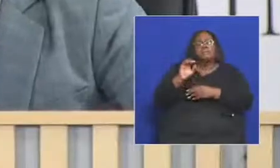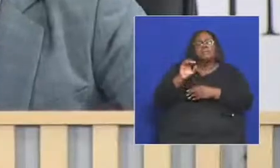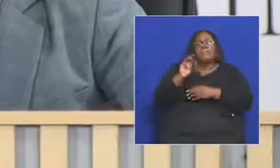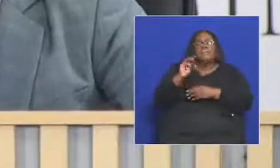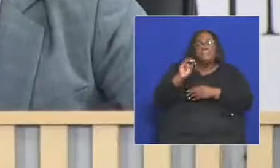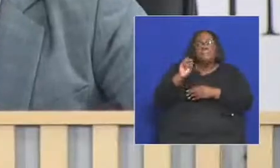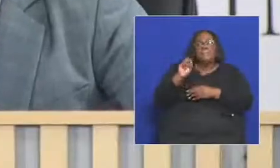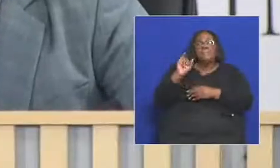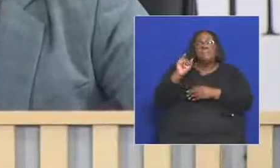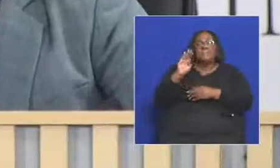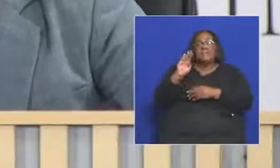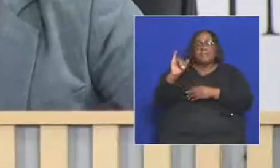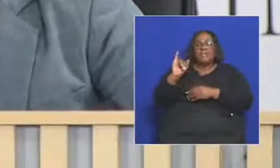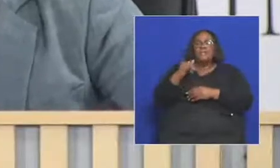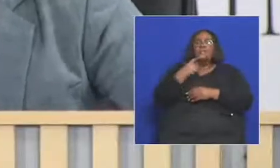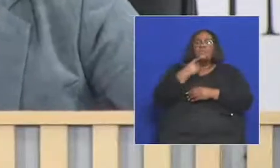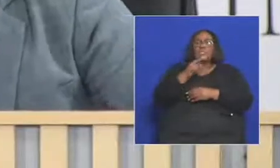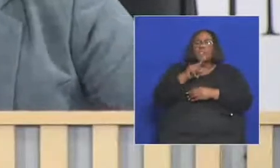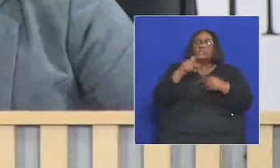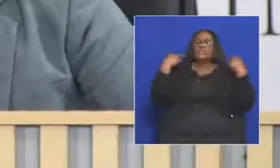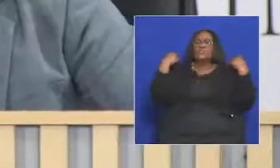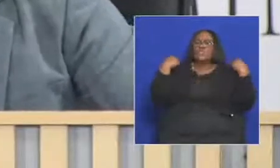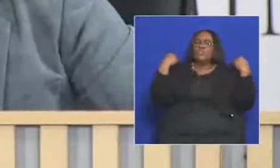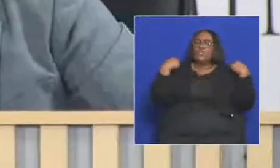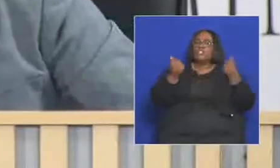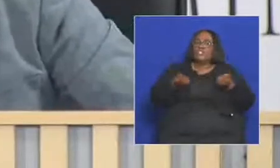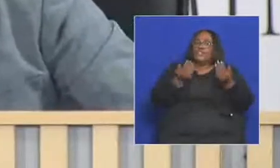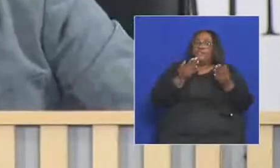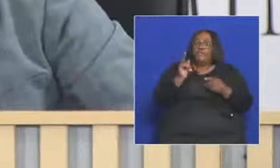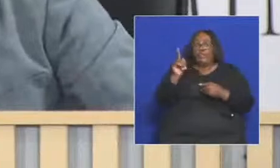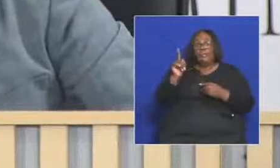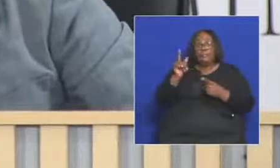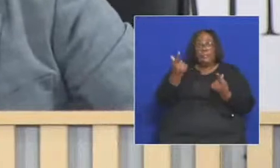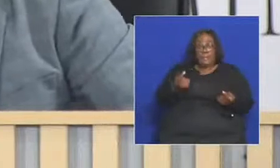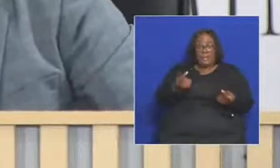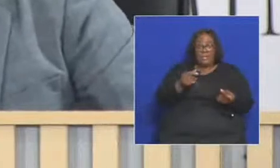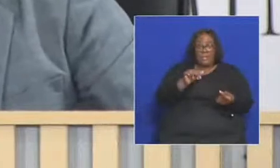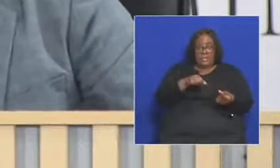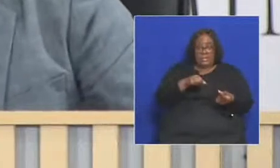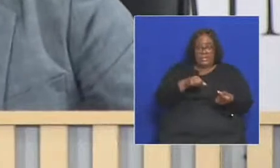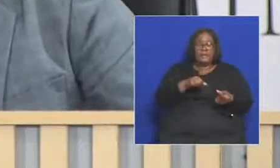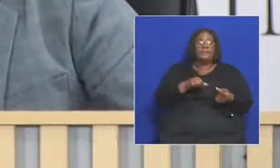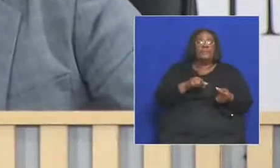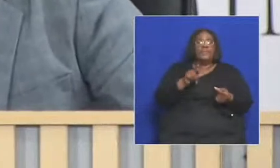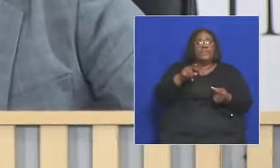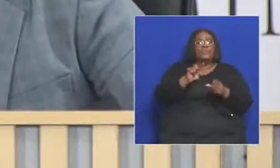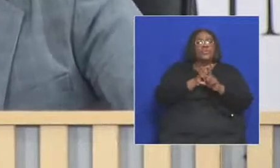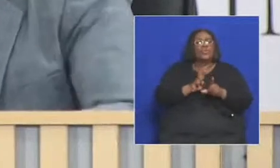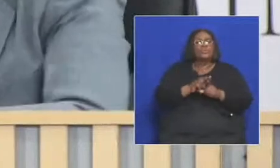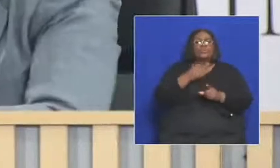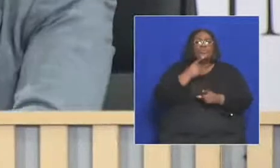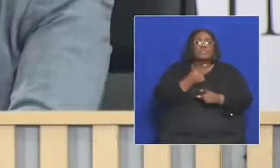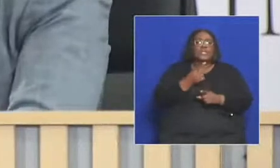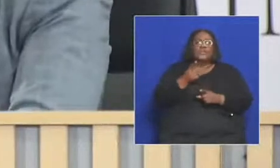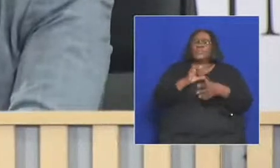if I understood you correctly. Yes. And you indicated that you didn't have a relationship.